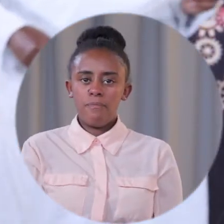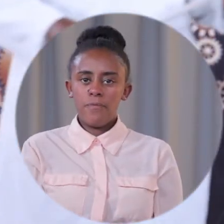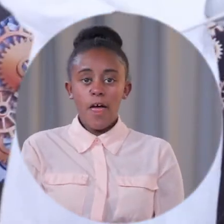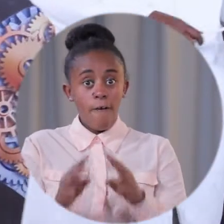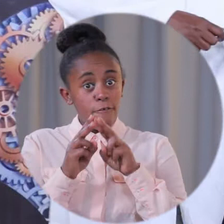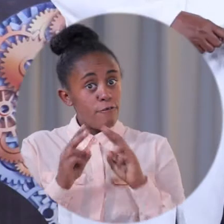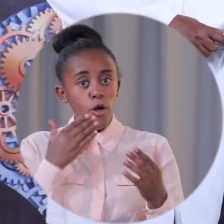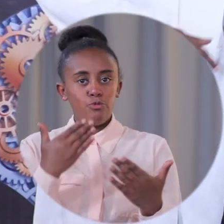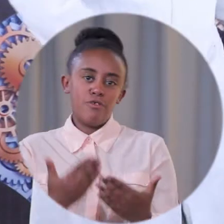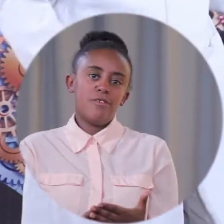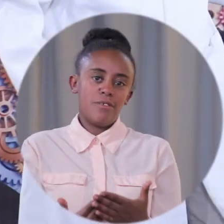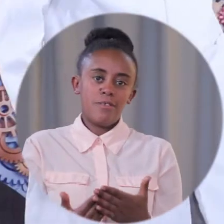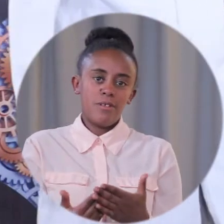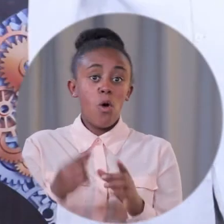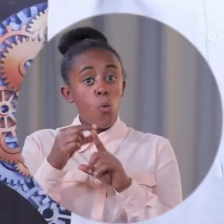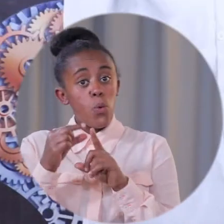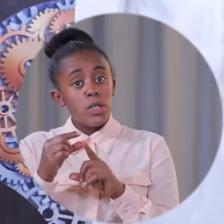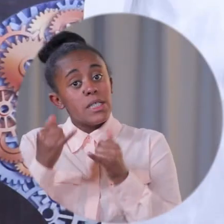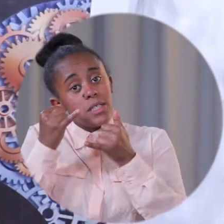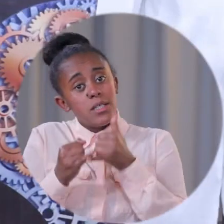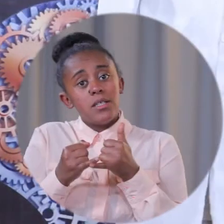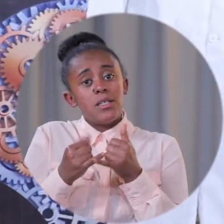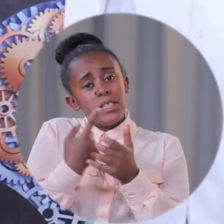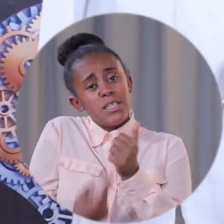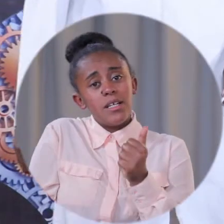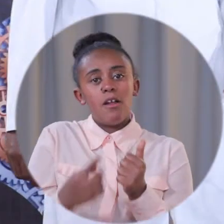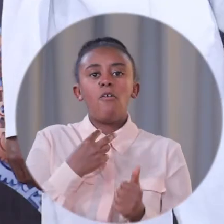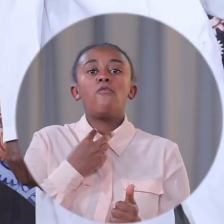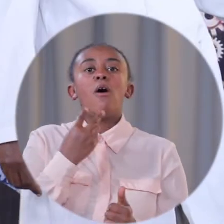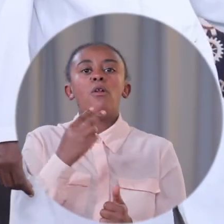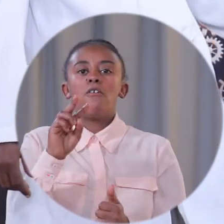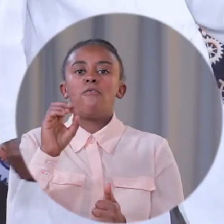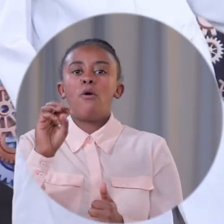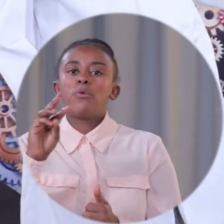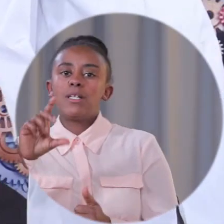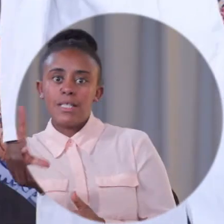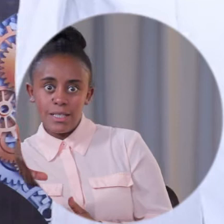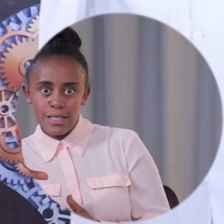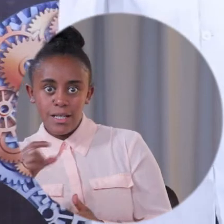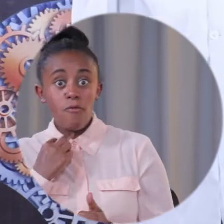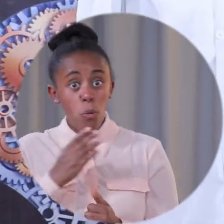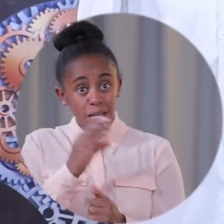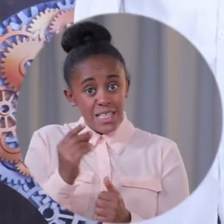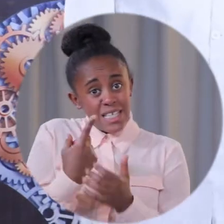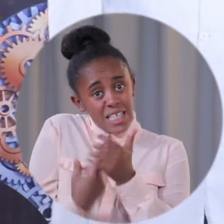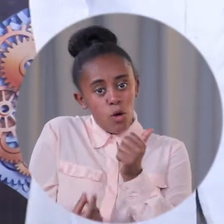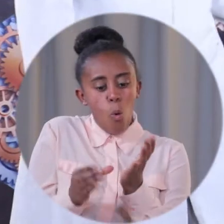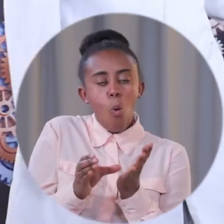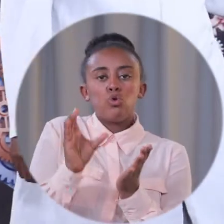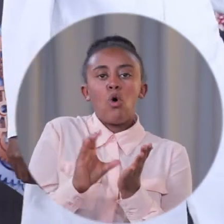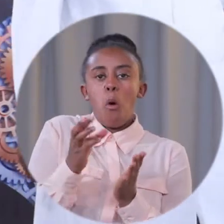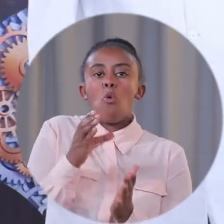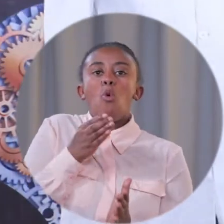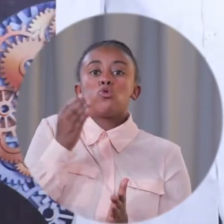Very good. Words ending in a single vowel plus single consonant letter double